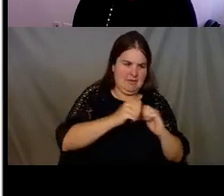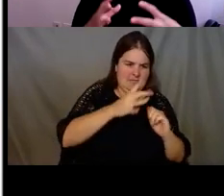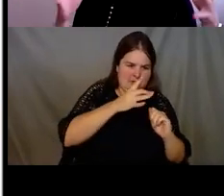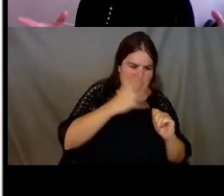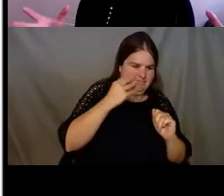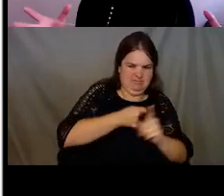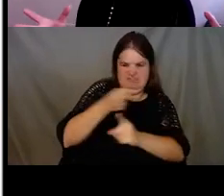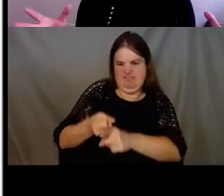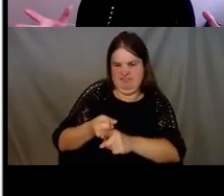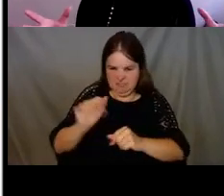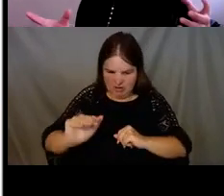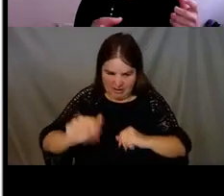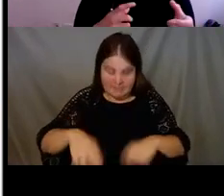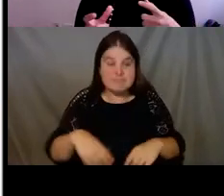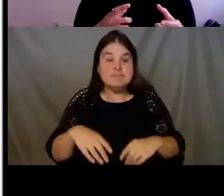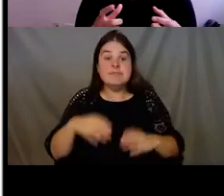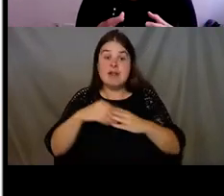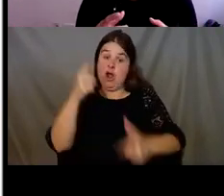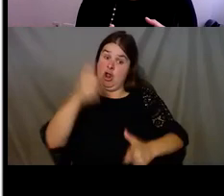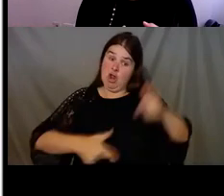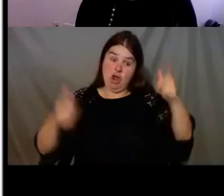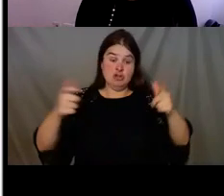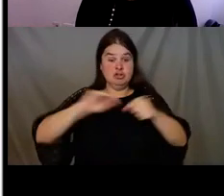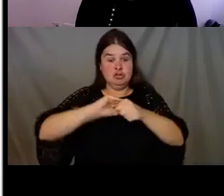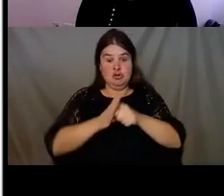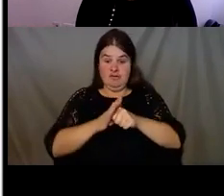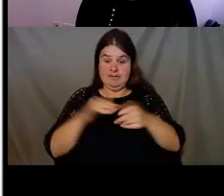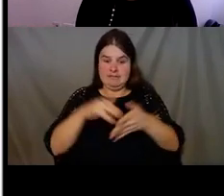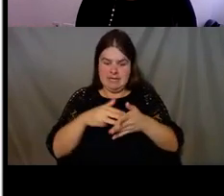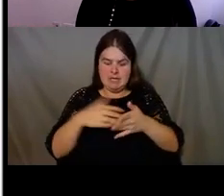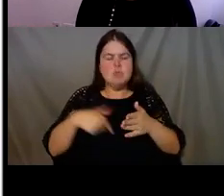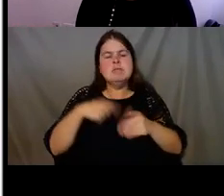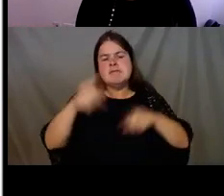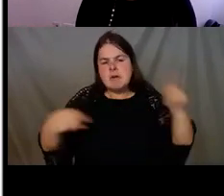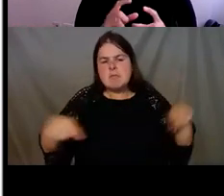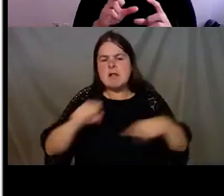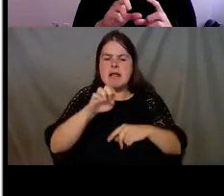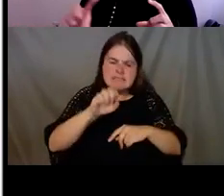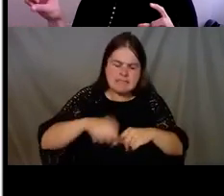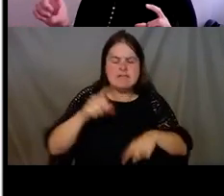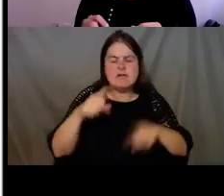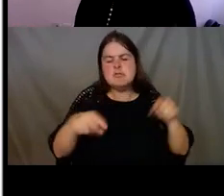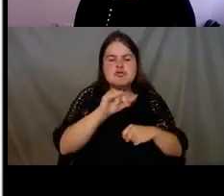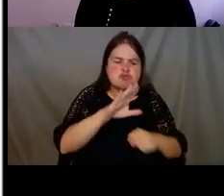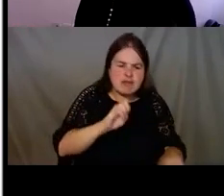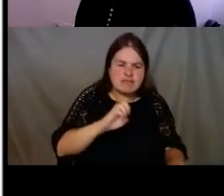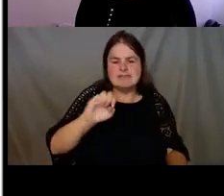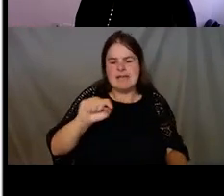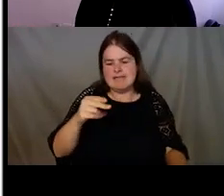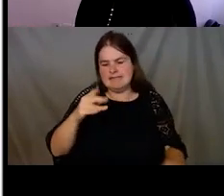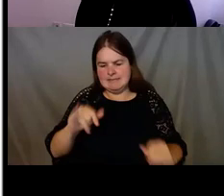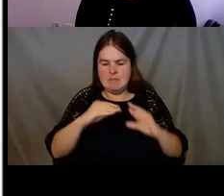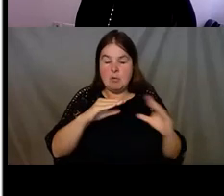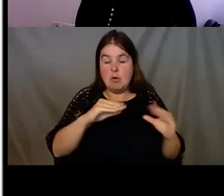Now, within our larger COPE study, we do have some variability in terms of SES and race and ethnicity, but it's skewed a bit towards higher